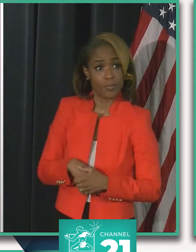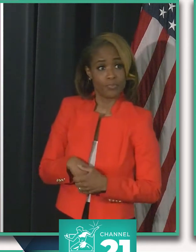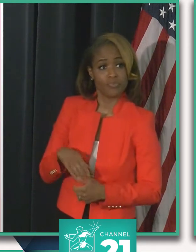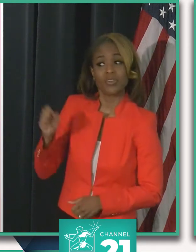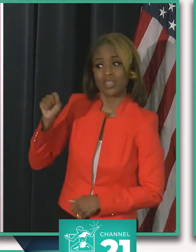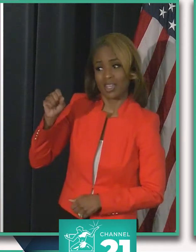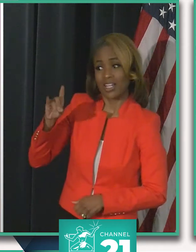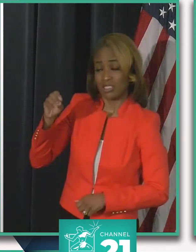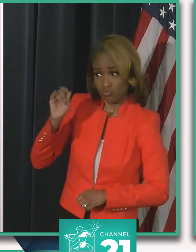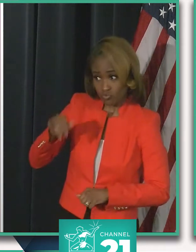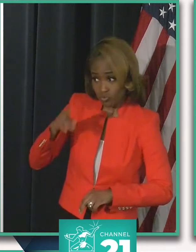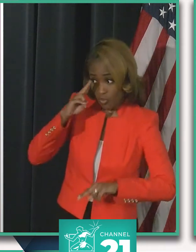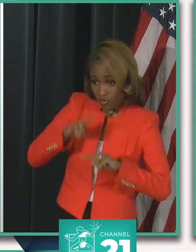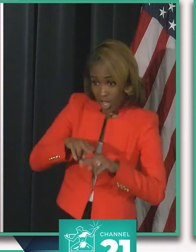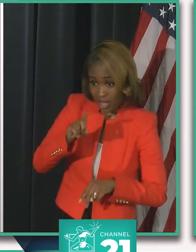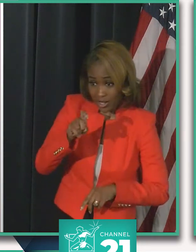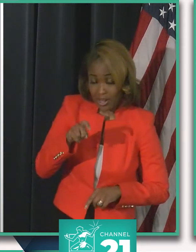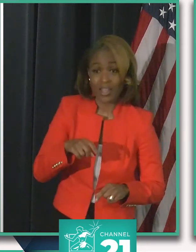Yeah, they call me on